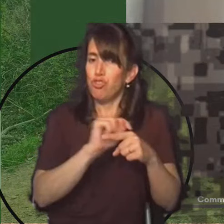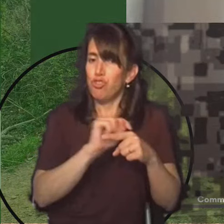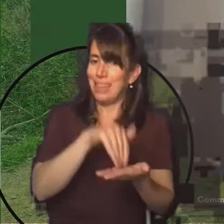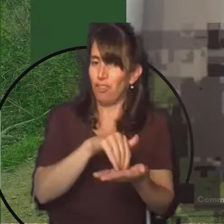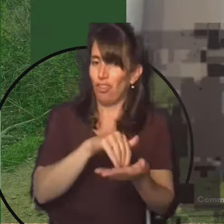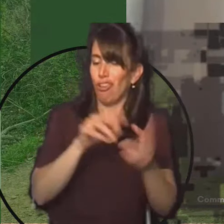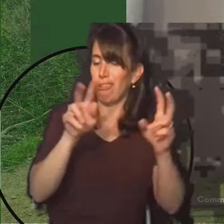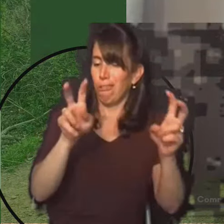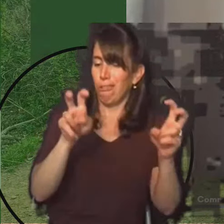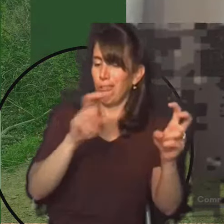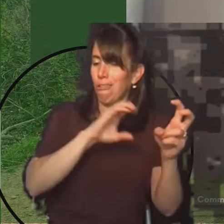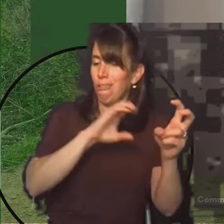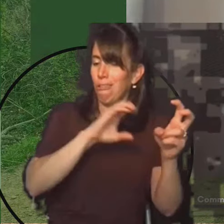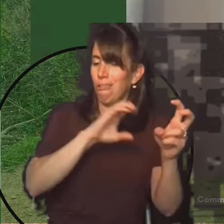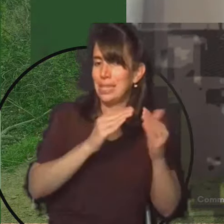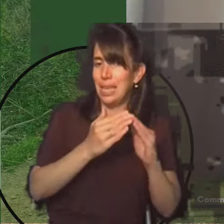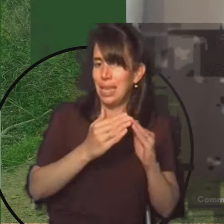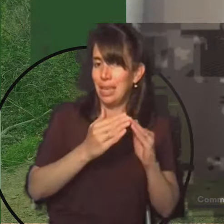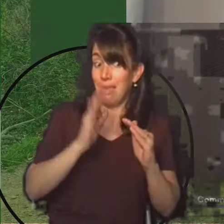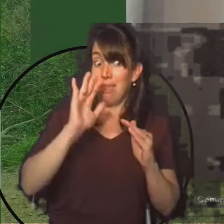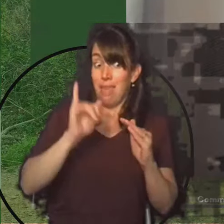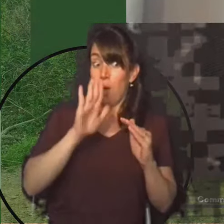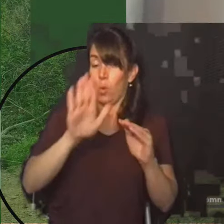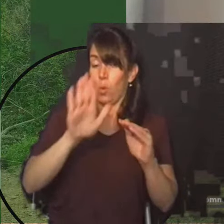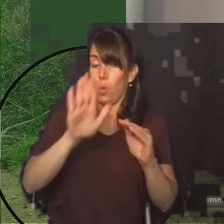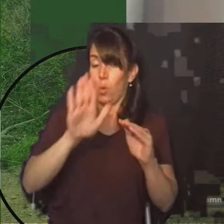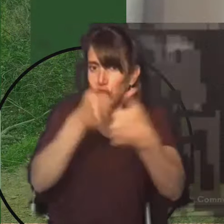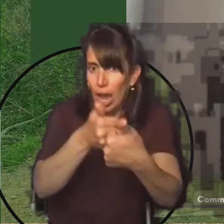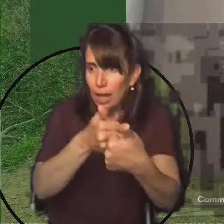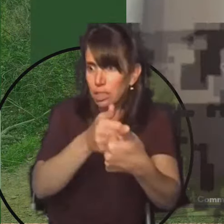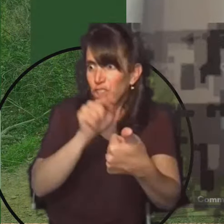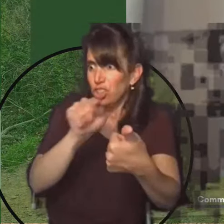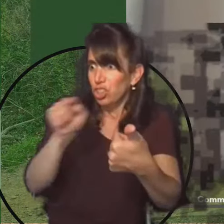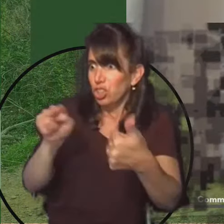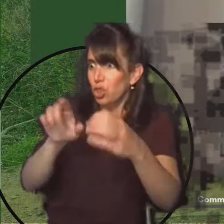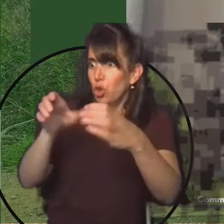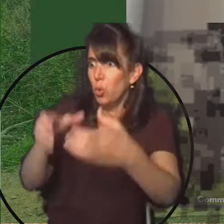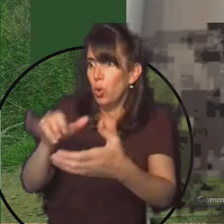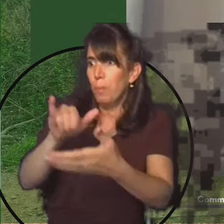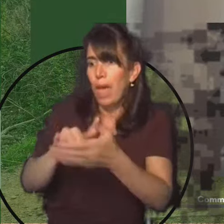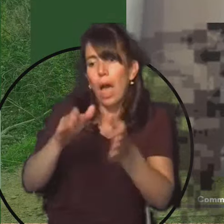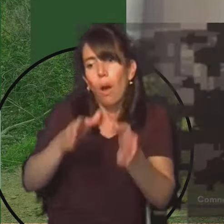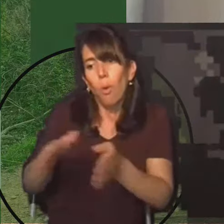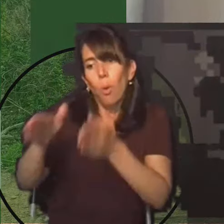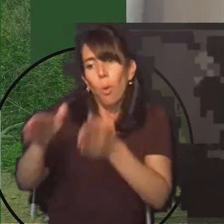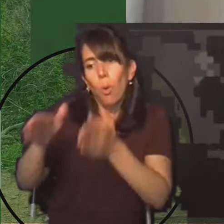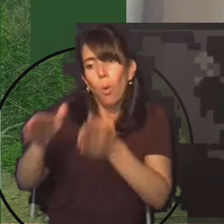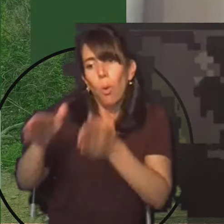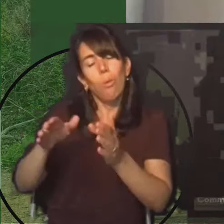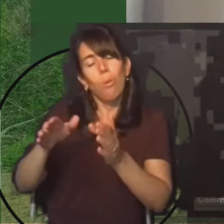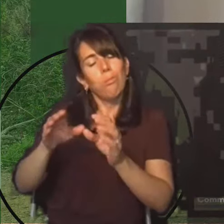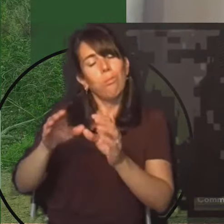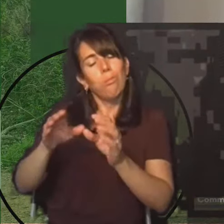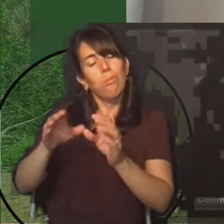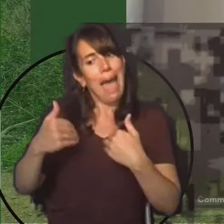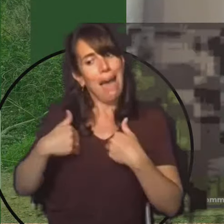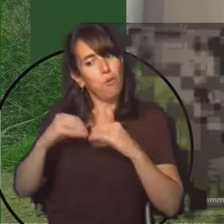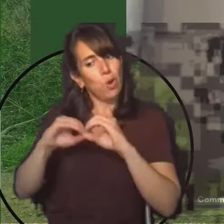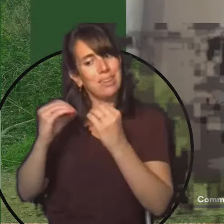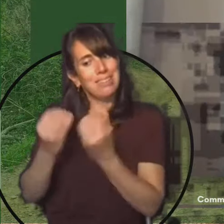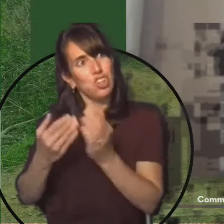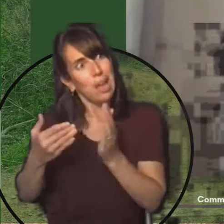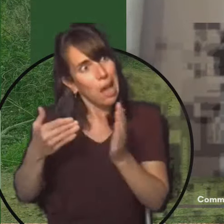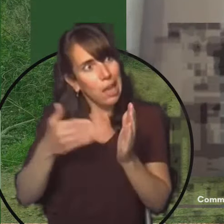would challenge the very folks who were organizing against police violence in Atlanta. We recognized that right away from